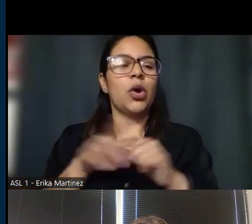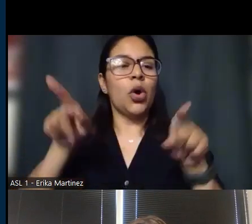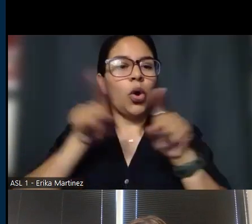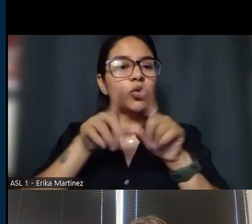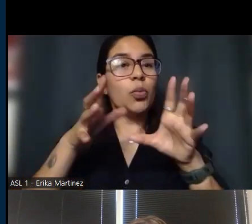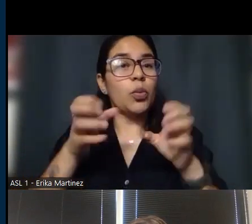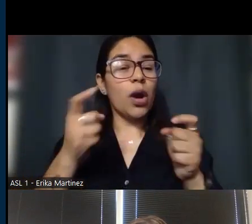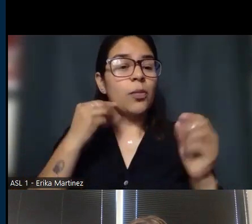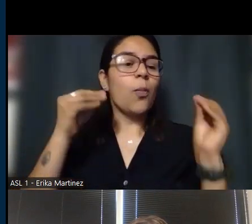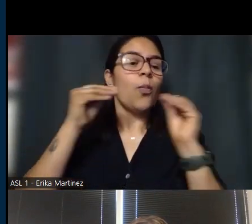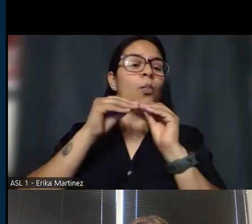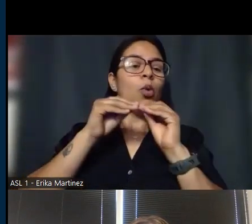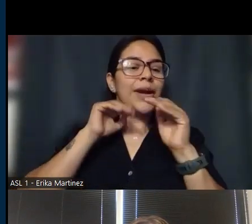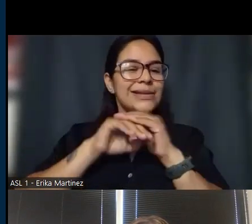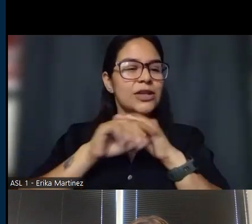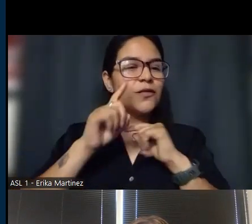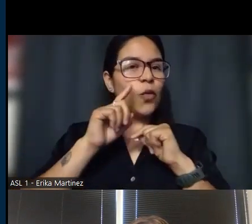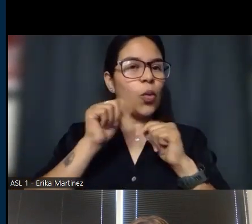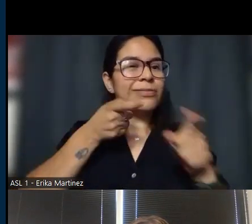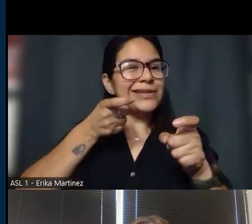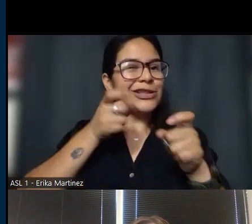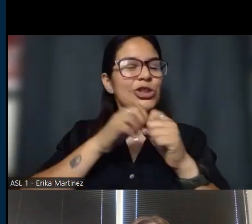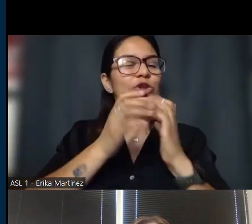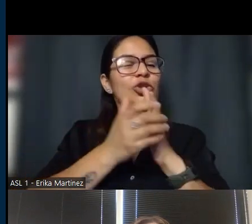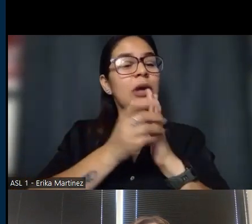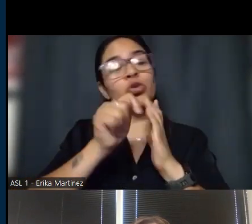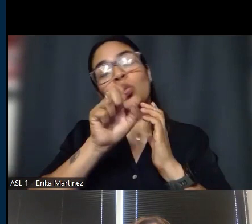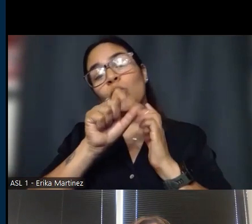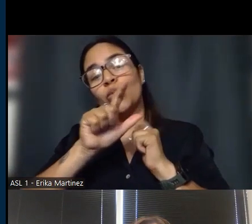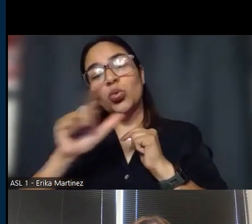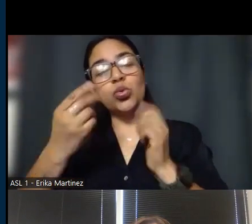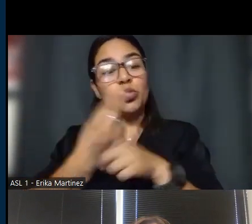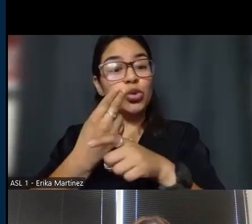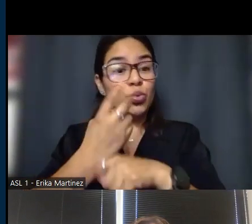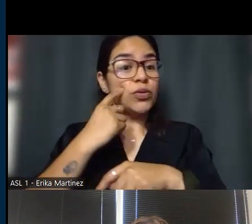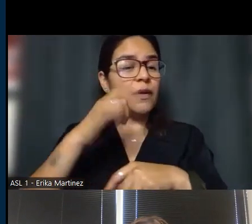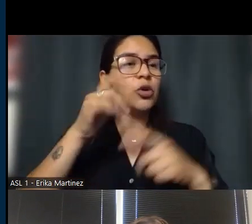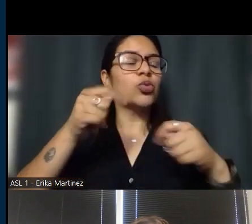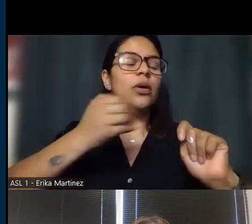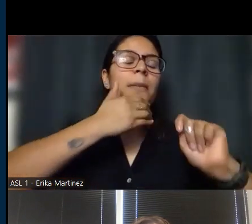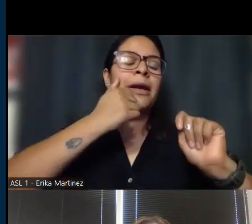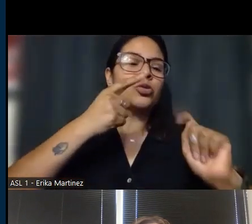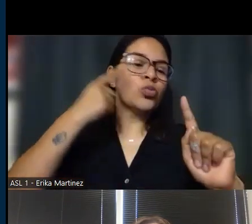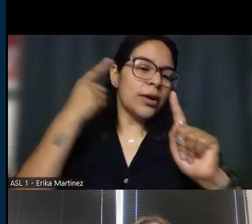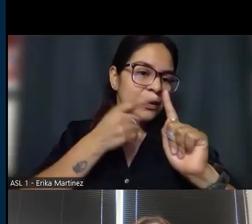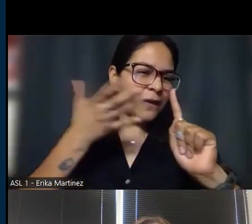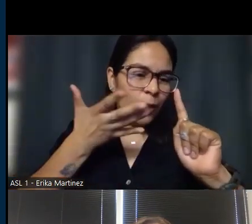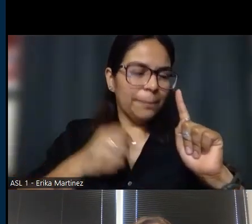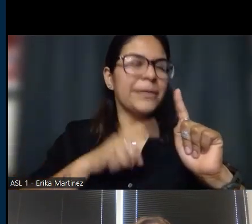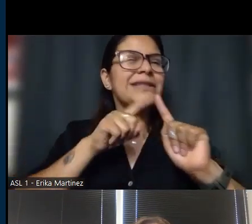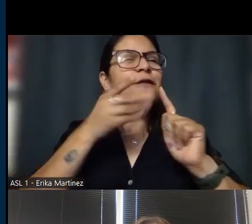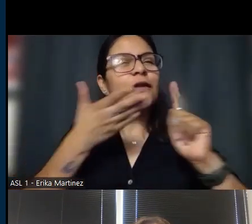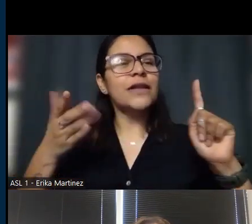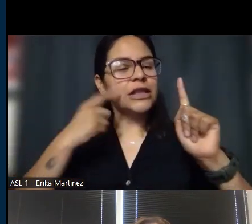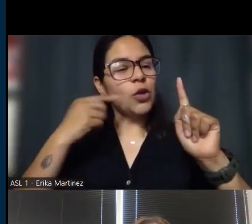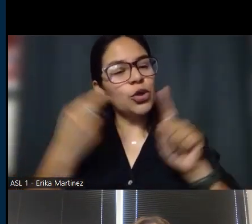increase the visibility of those decision-making tools and estate planning tools. And we've been working to identify current data sources to be able to make